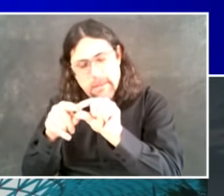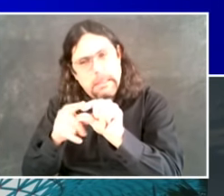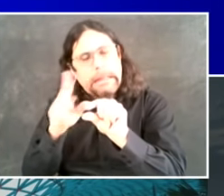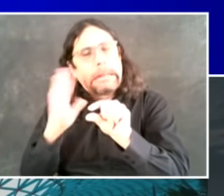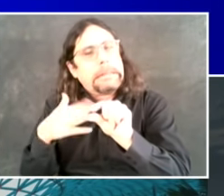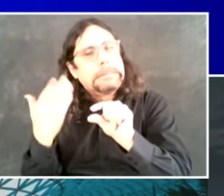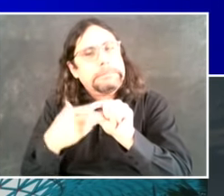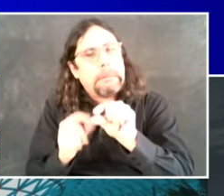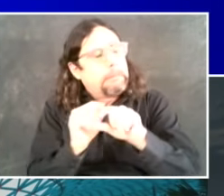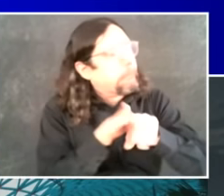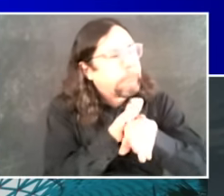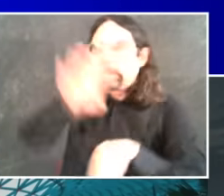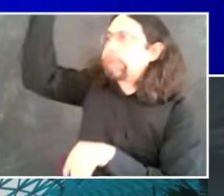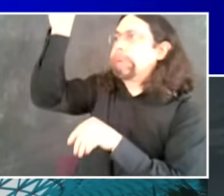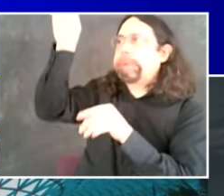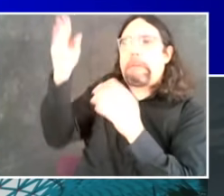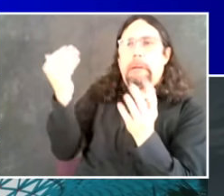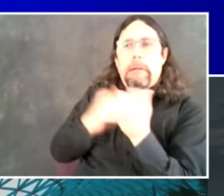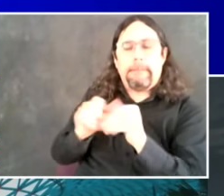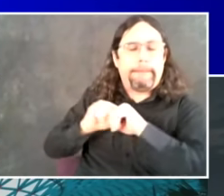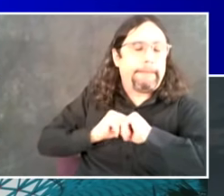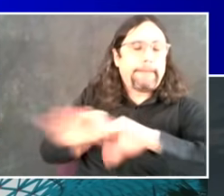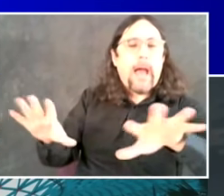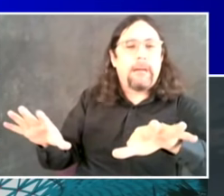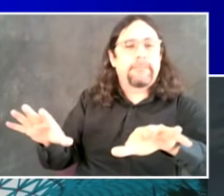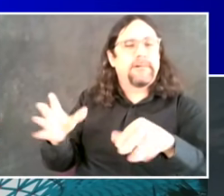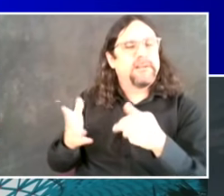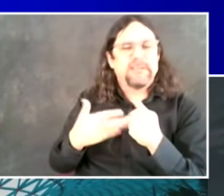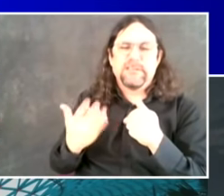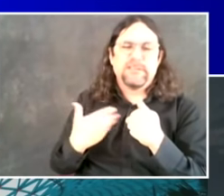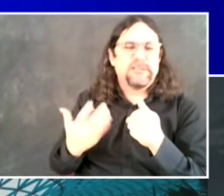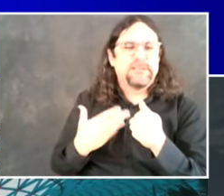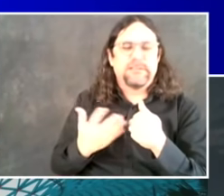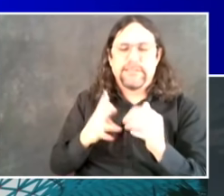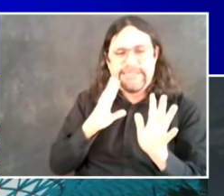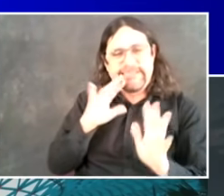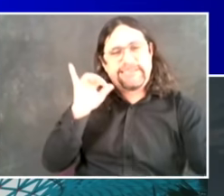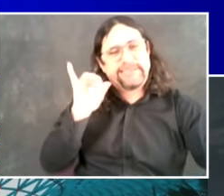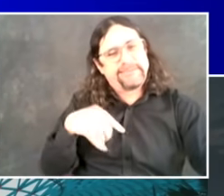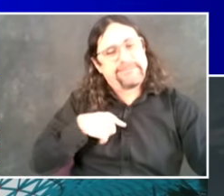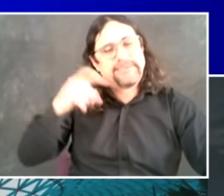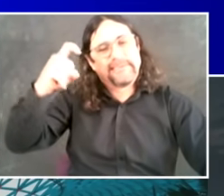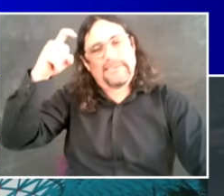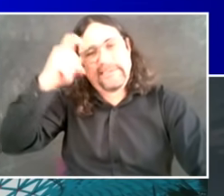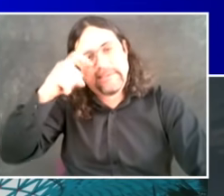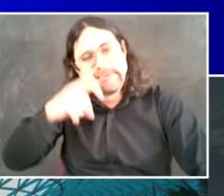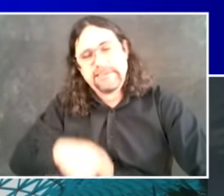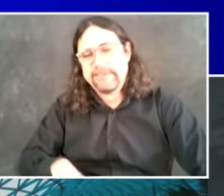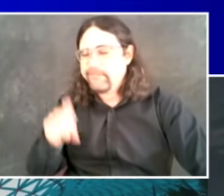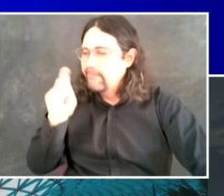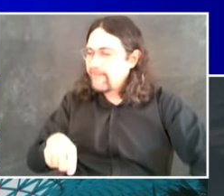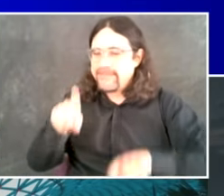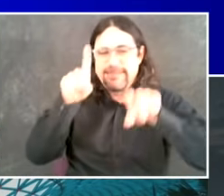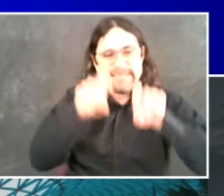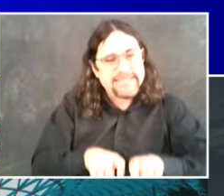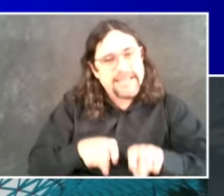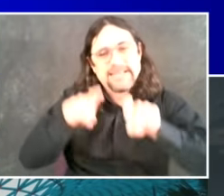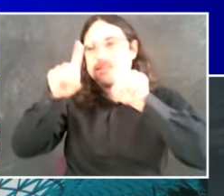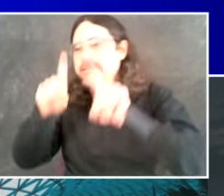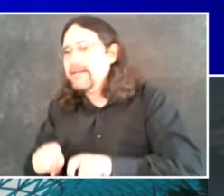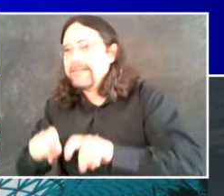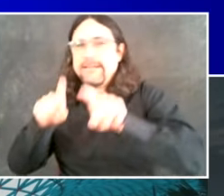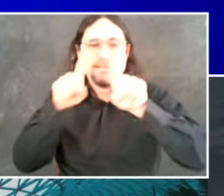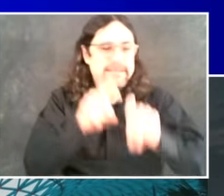the massive testing apparatus and tracing apparatus and the ability to isolate people, quarantine people,